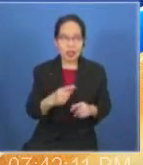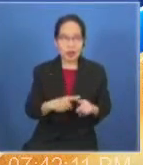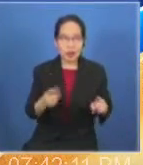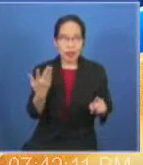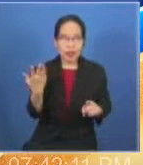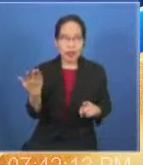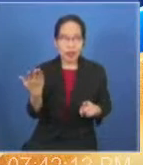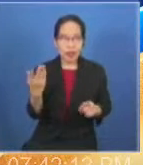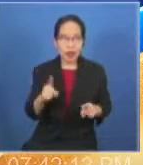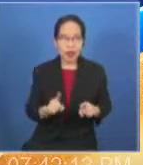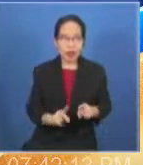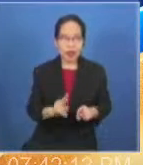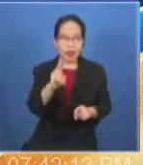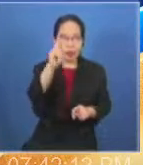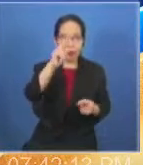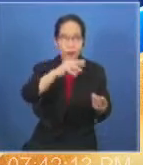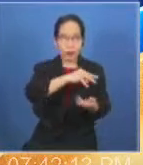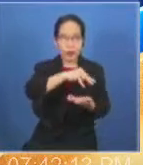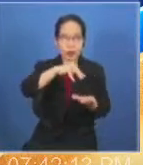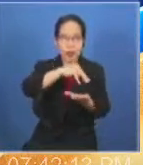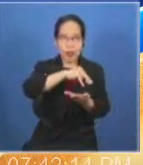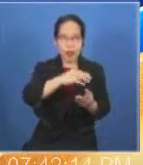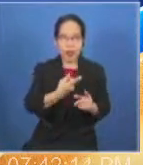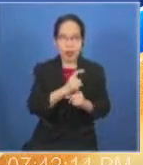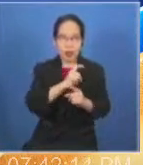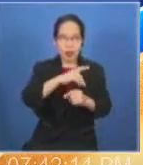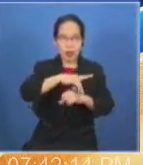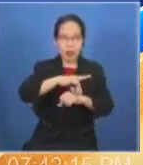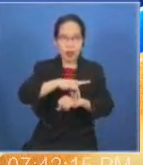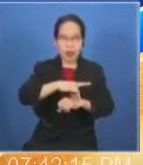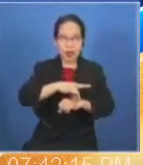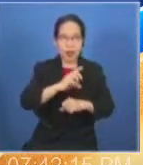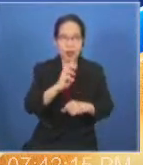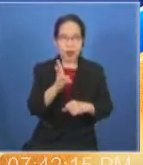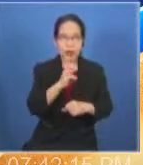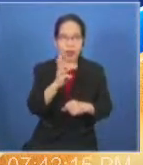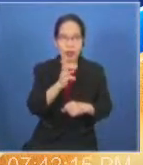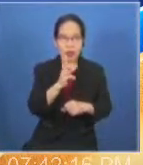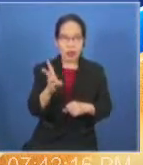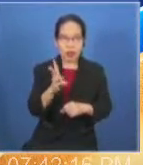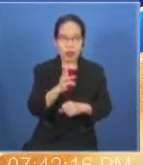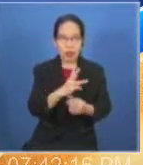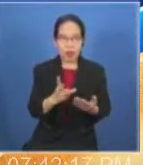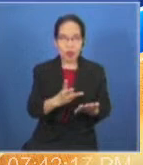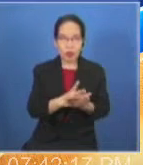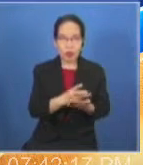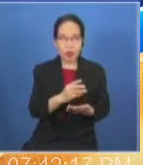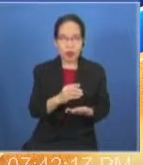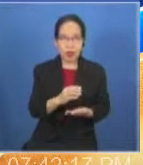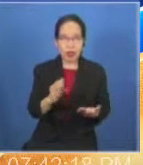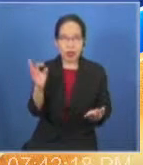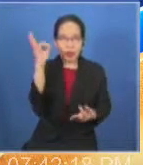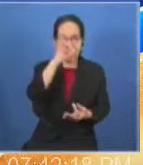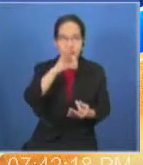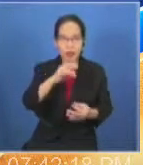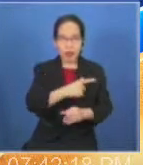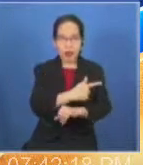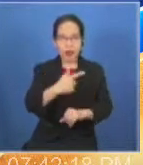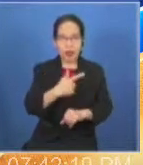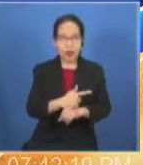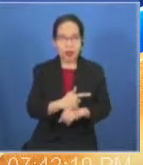verse 6. But there went up a mist from the earth and watered the whole face of the